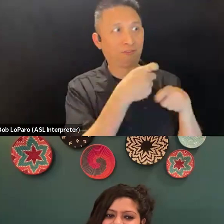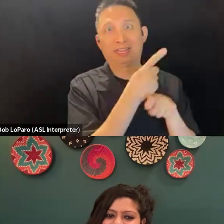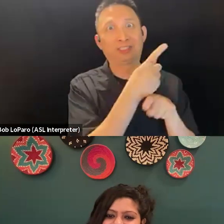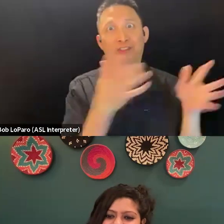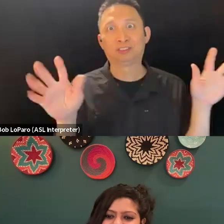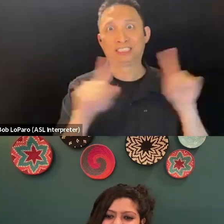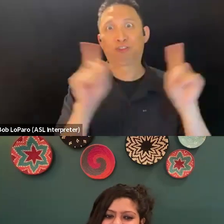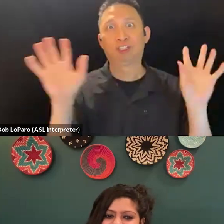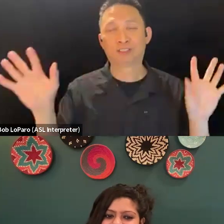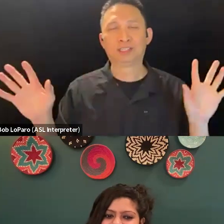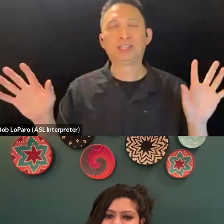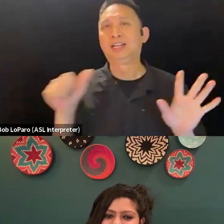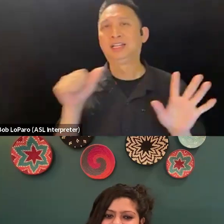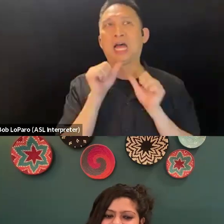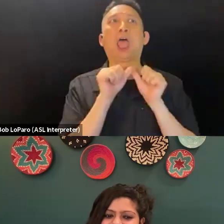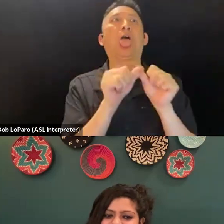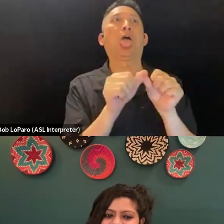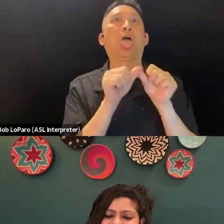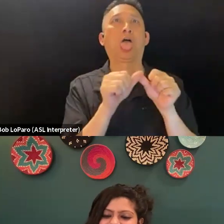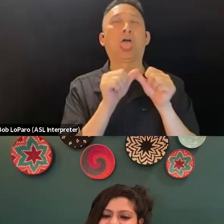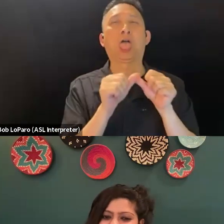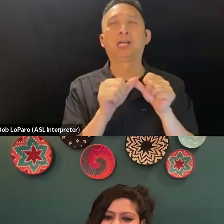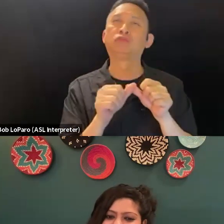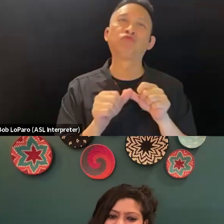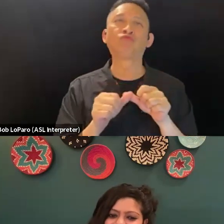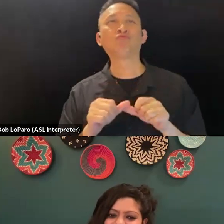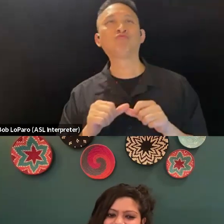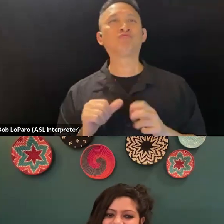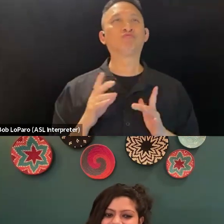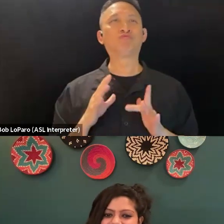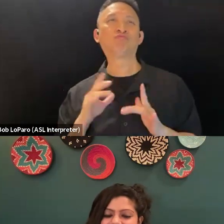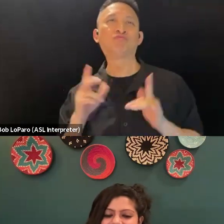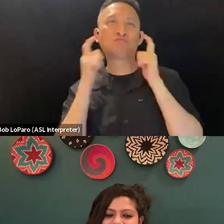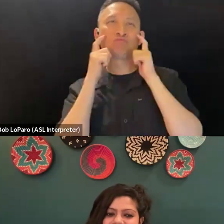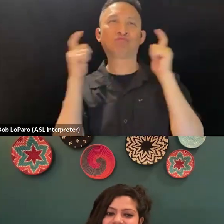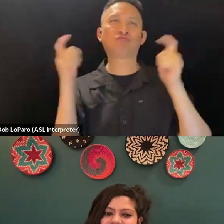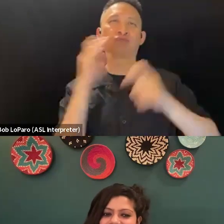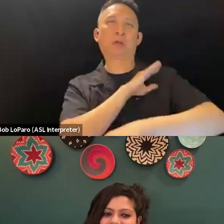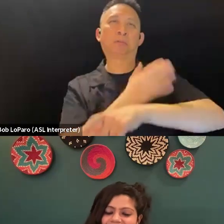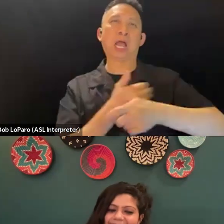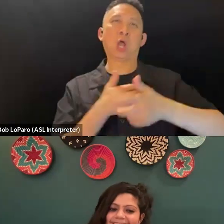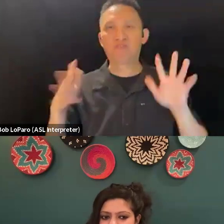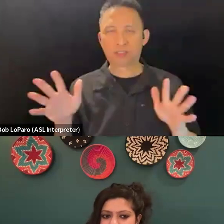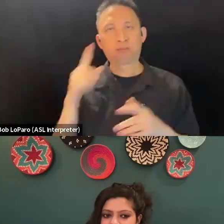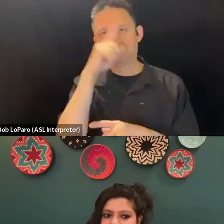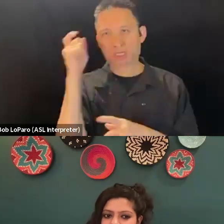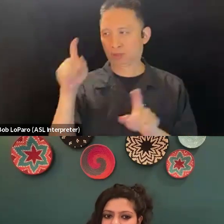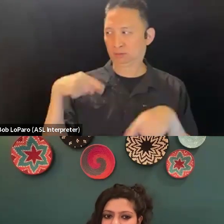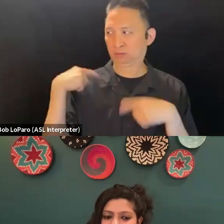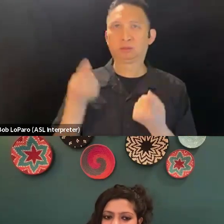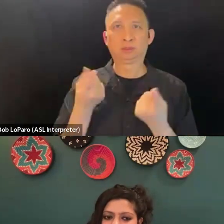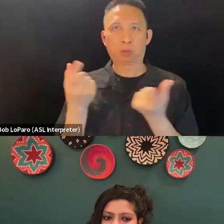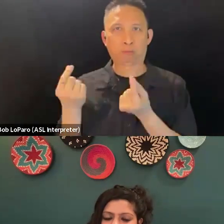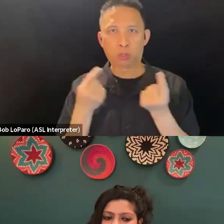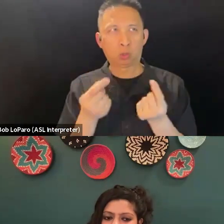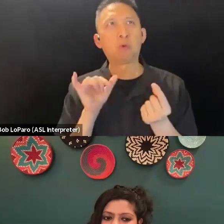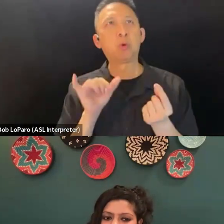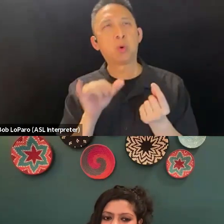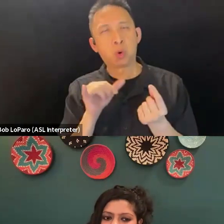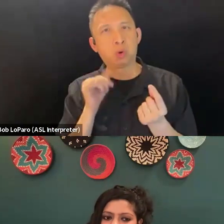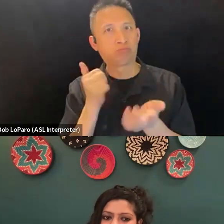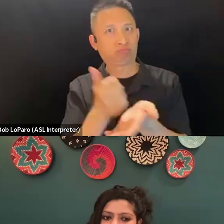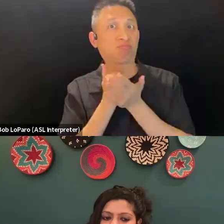money, then you can make the film. So what I mean, then you can make the film that you have wanted. So there are two parts